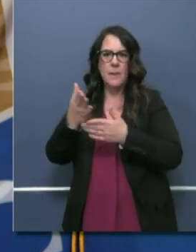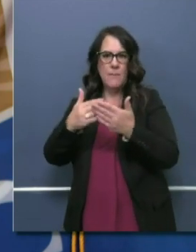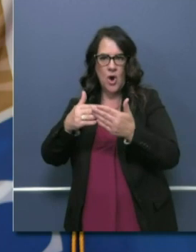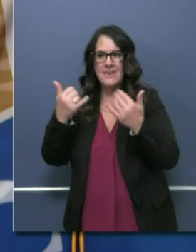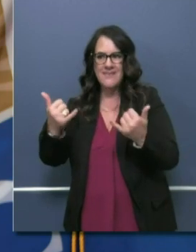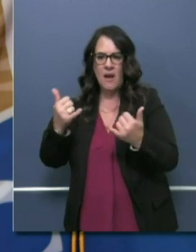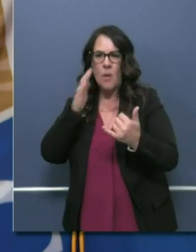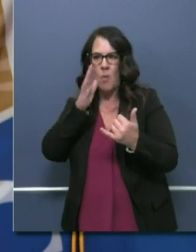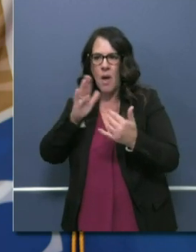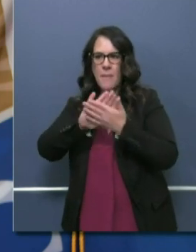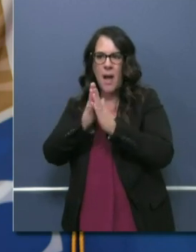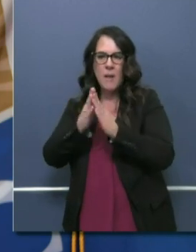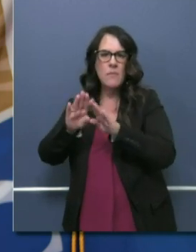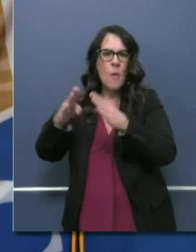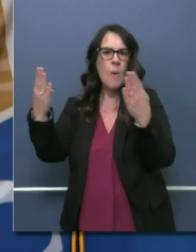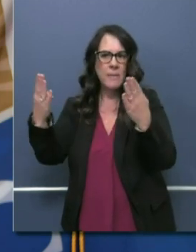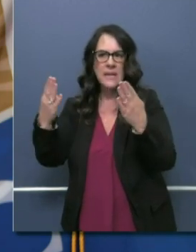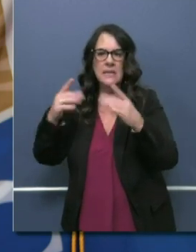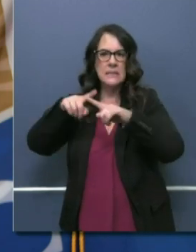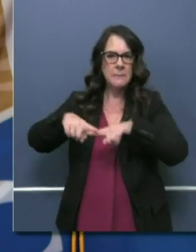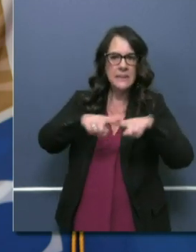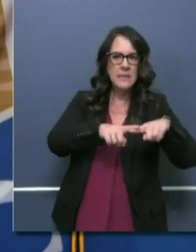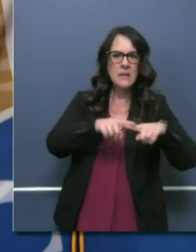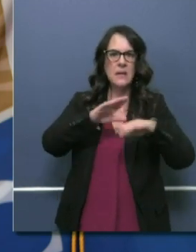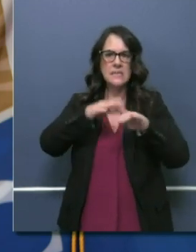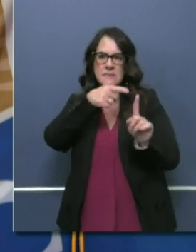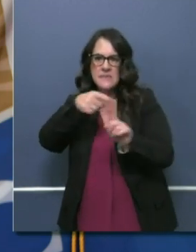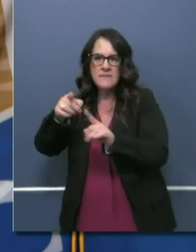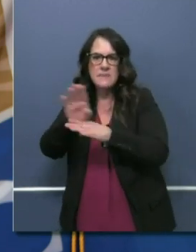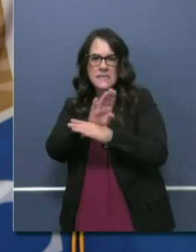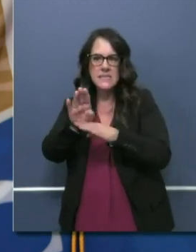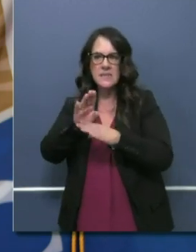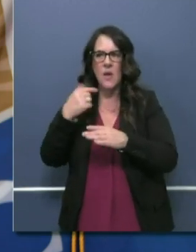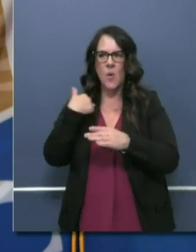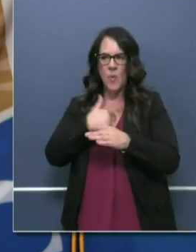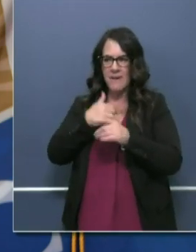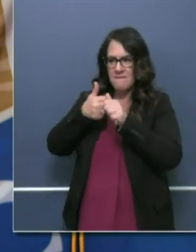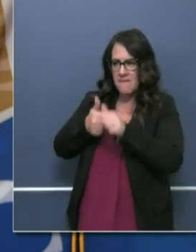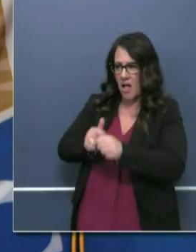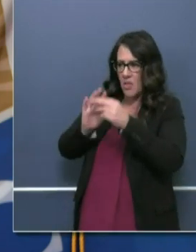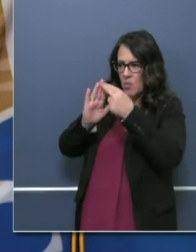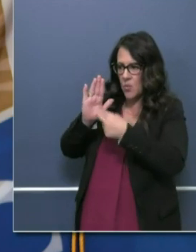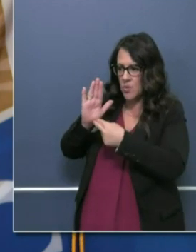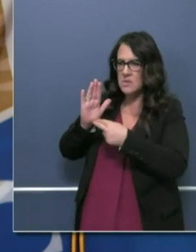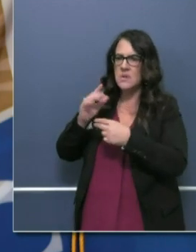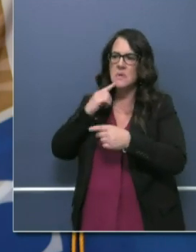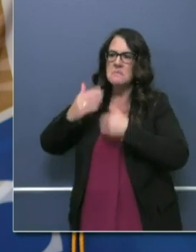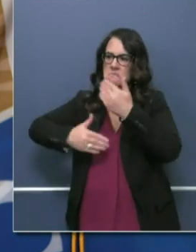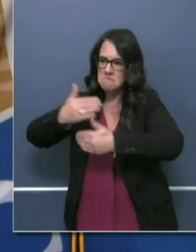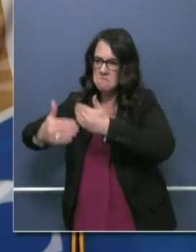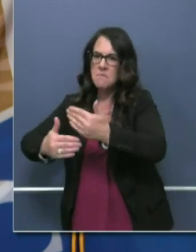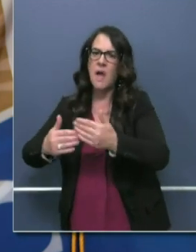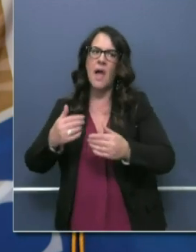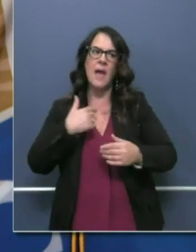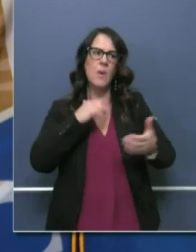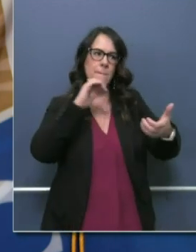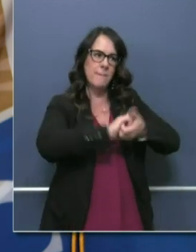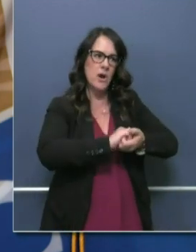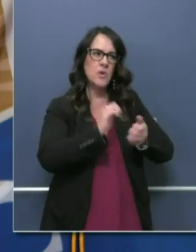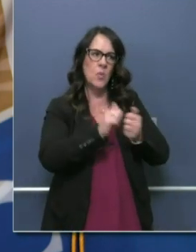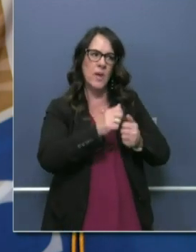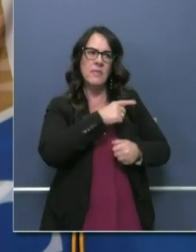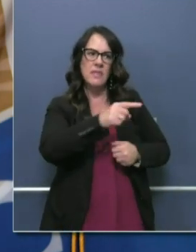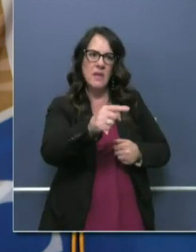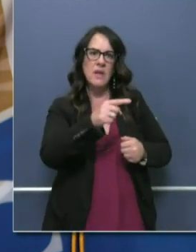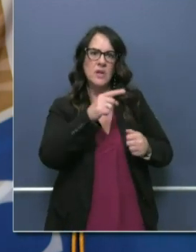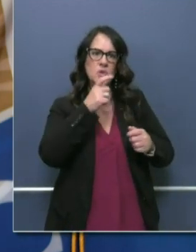for certain regions in the state based upon fundamental criteria. We're able to move forward with our tracing partnership because of the